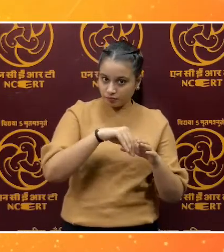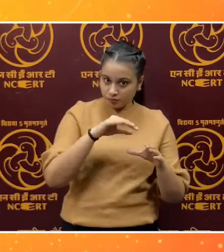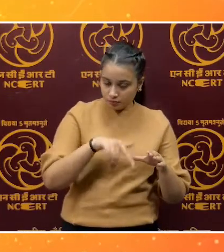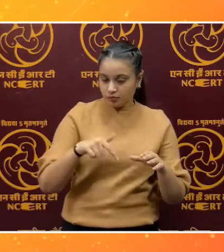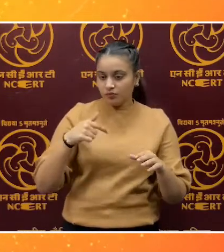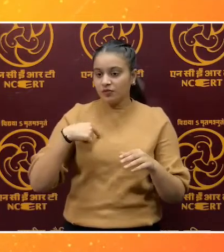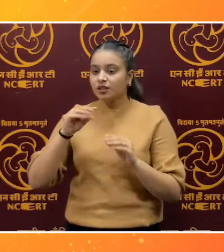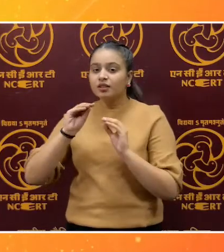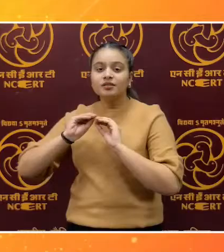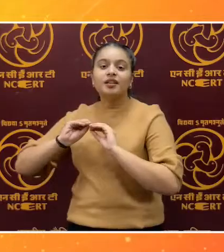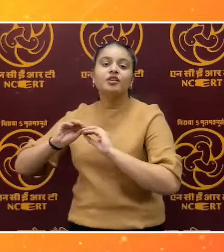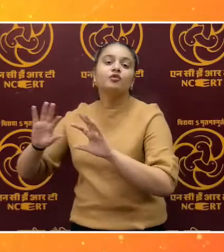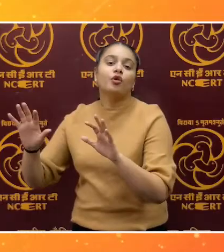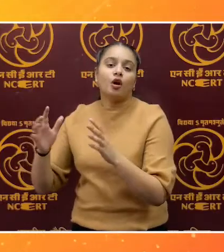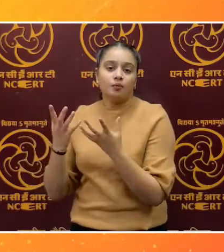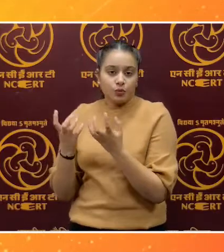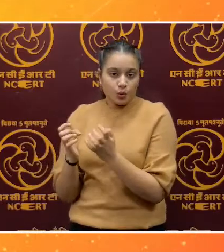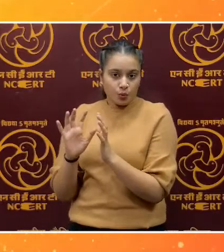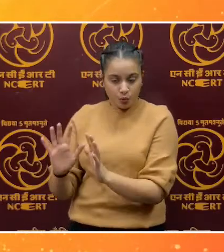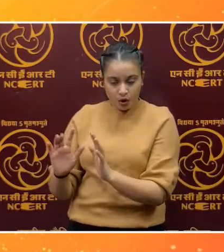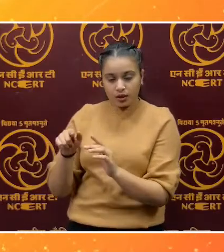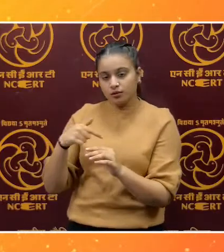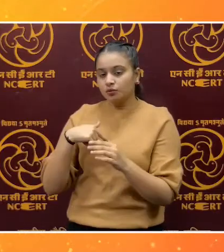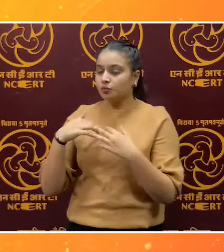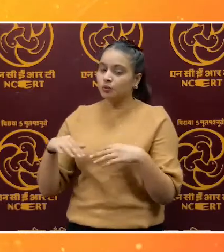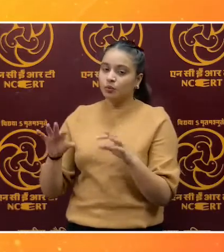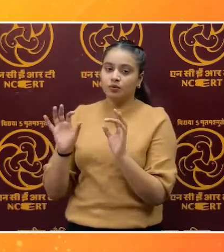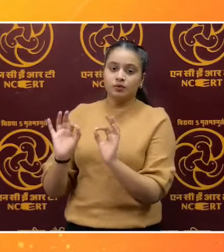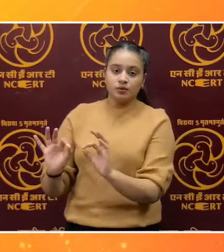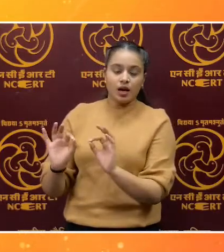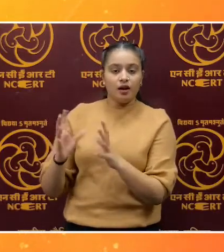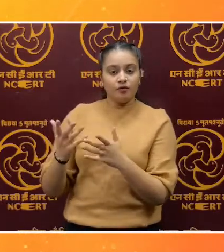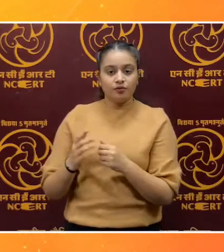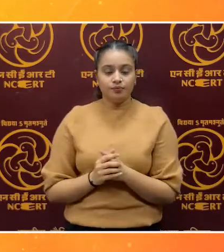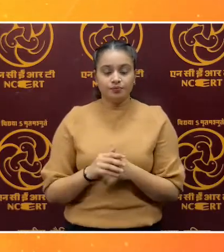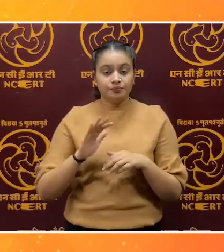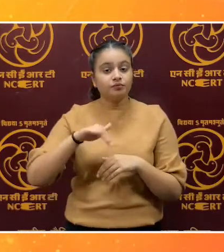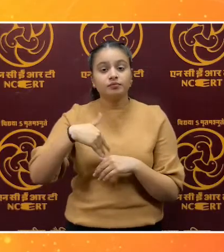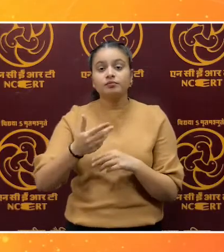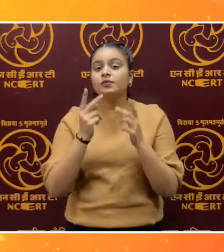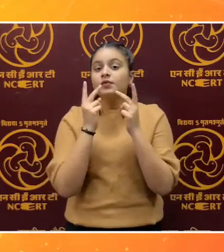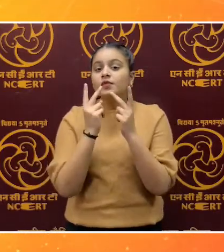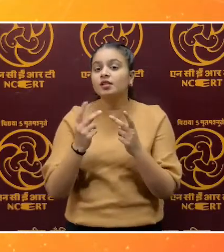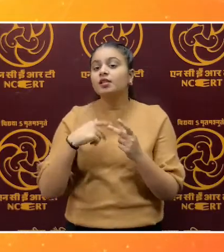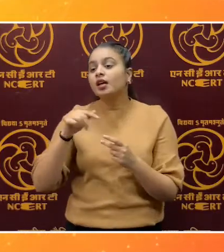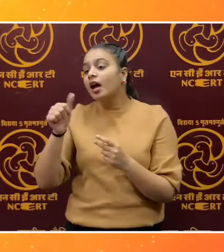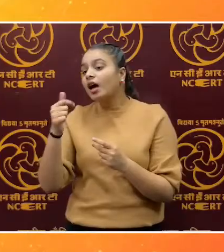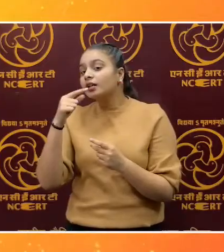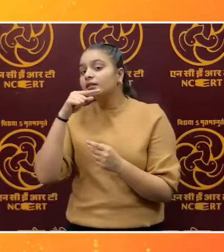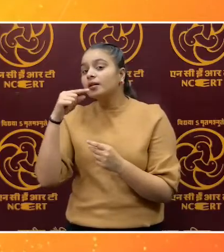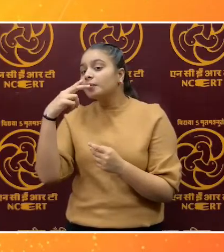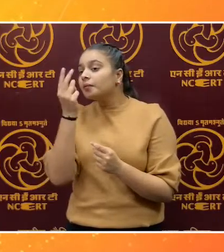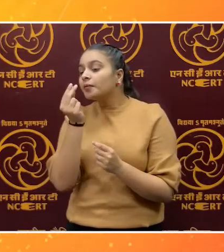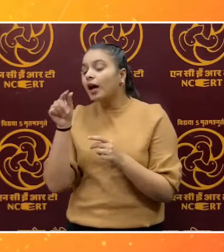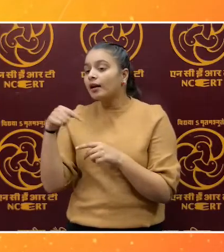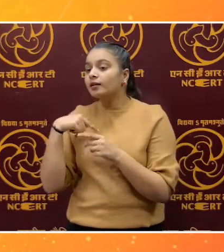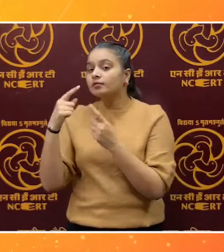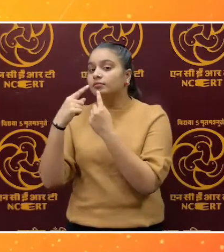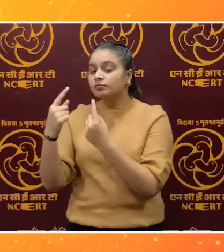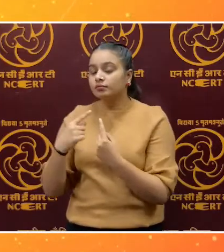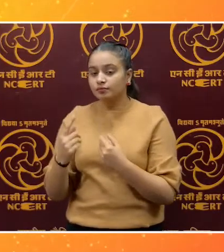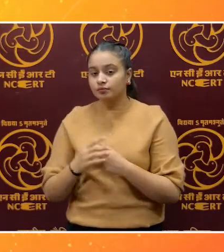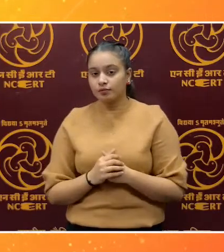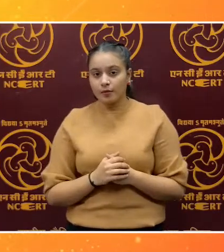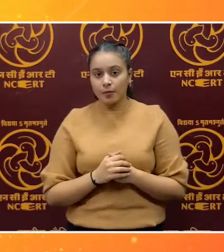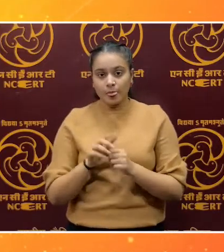sent greetings for you all." So now let's see what do the other parrots say. As